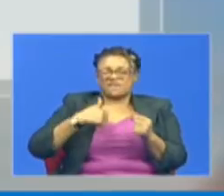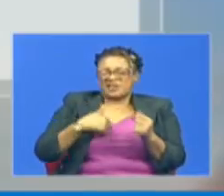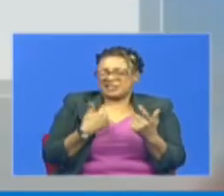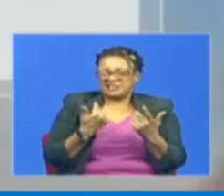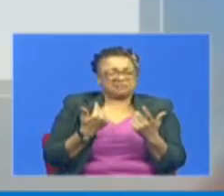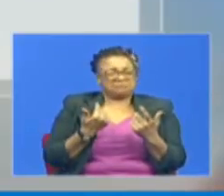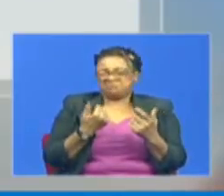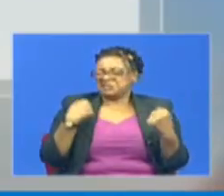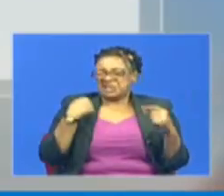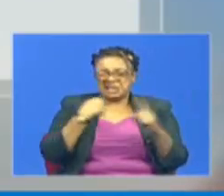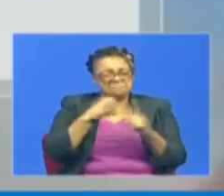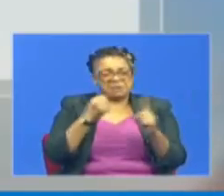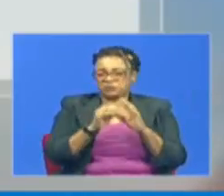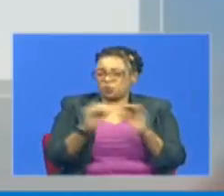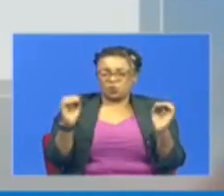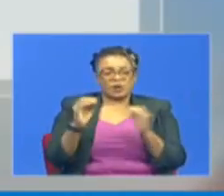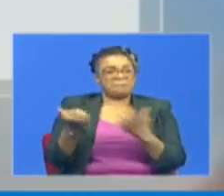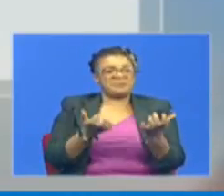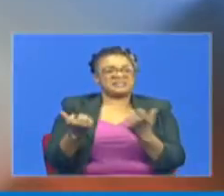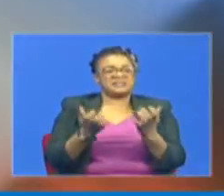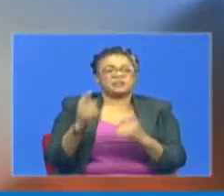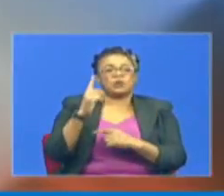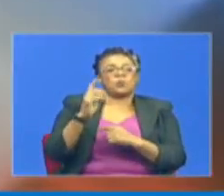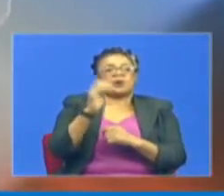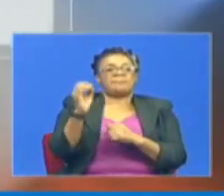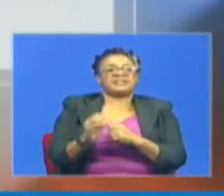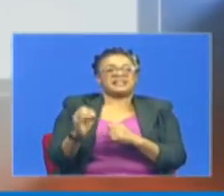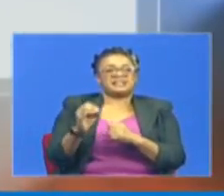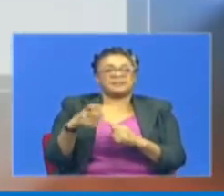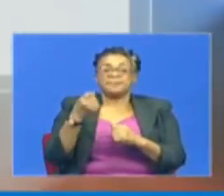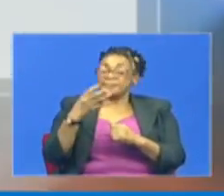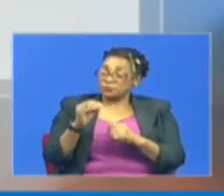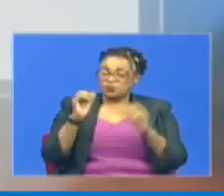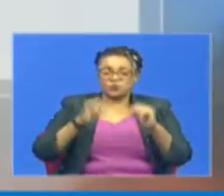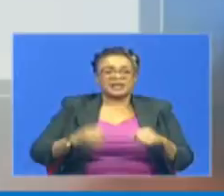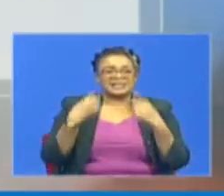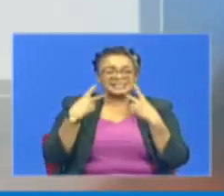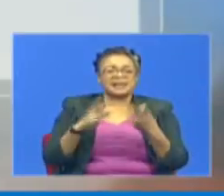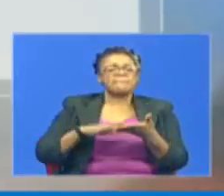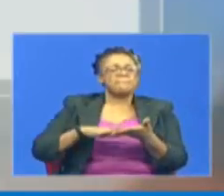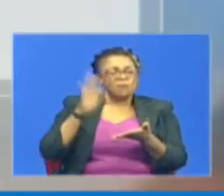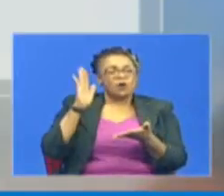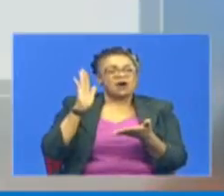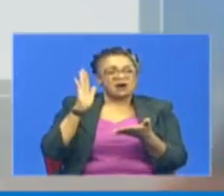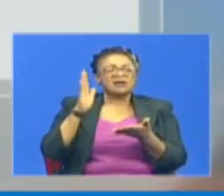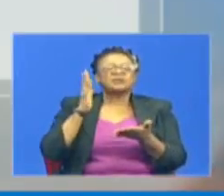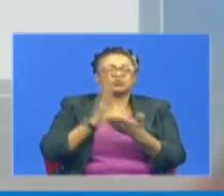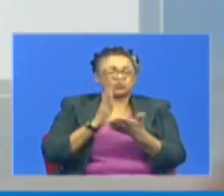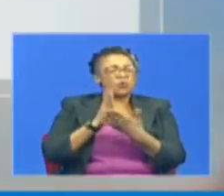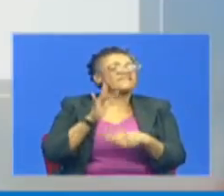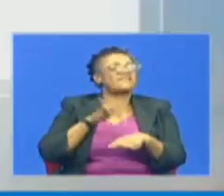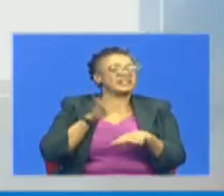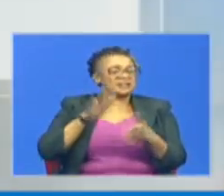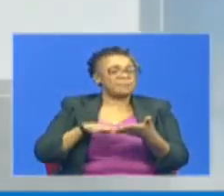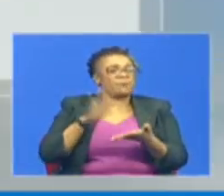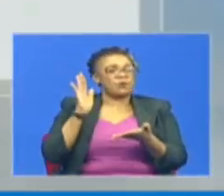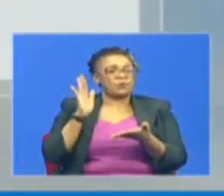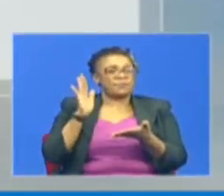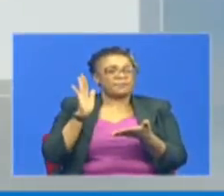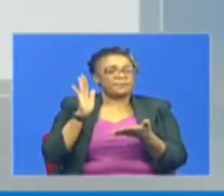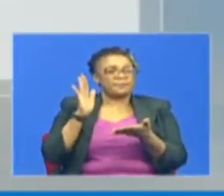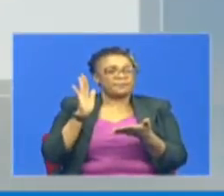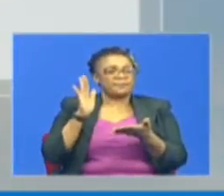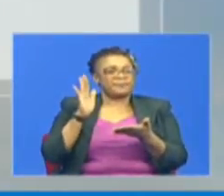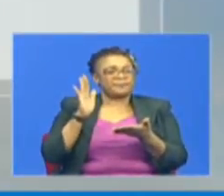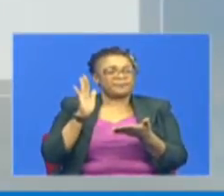their businesses are at 1%. And so we could see the majority are significantly hit. And the most affected sectors, these